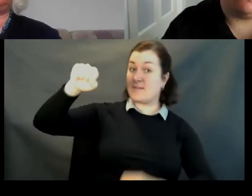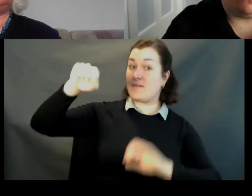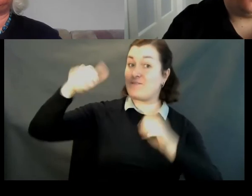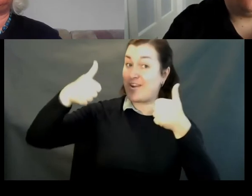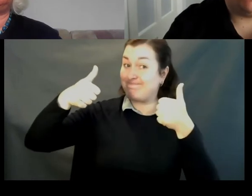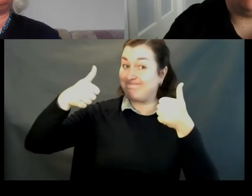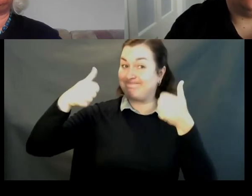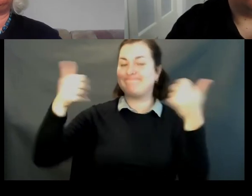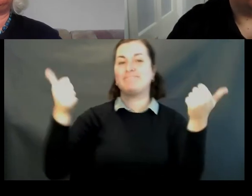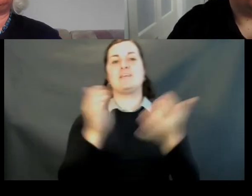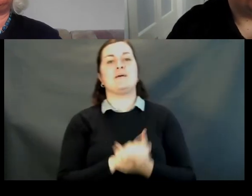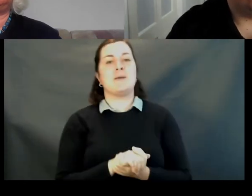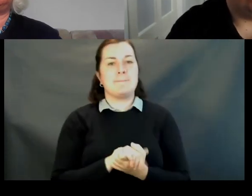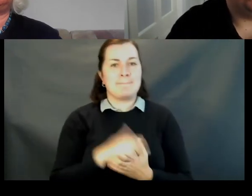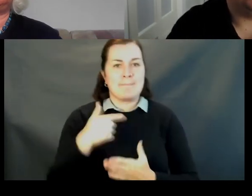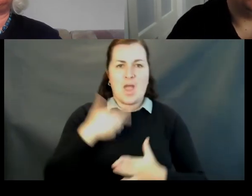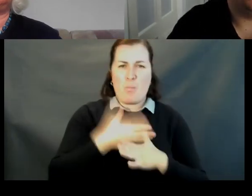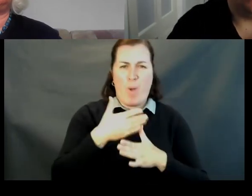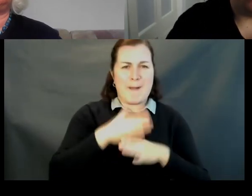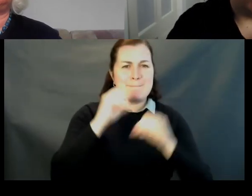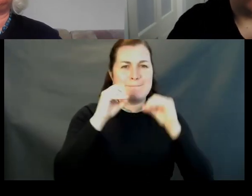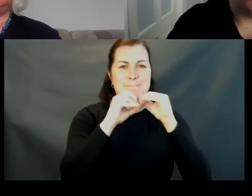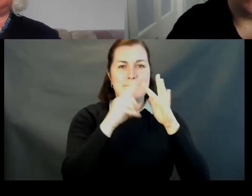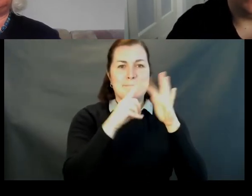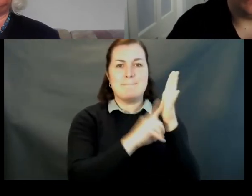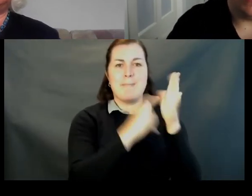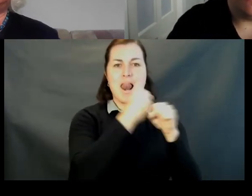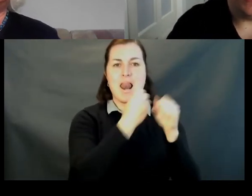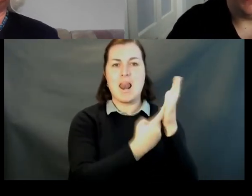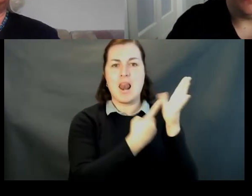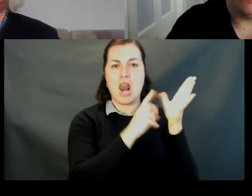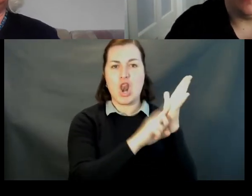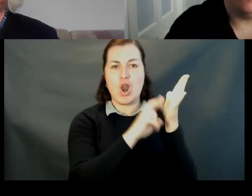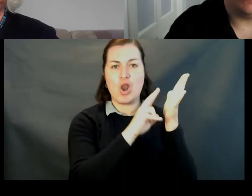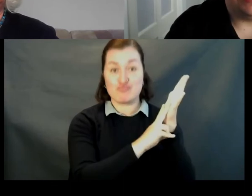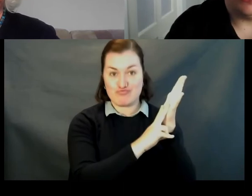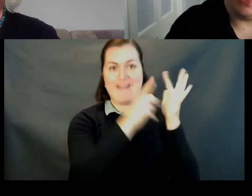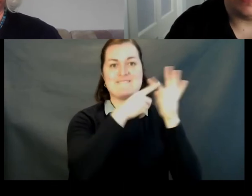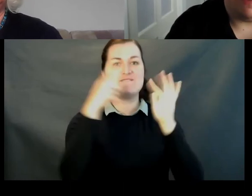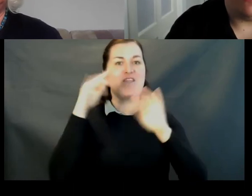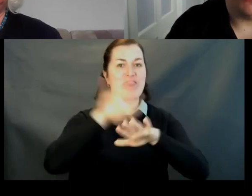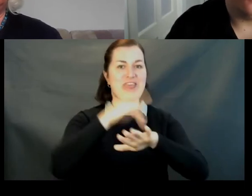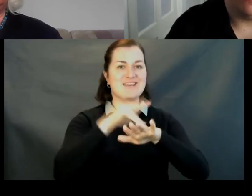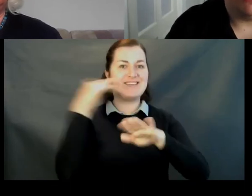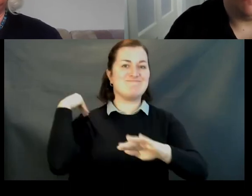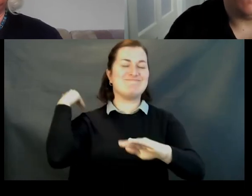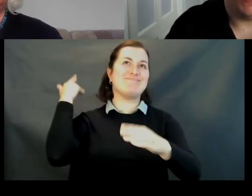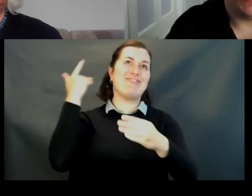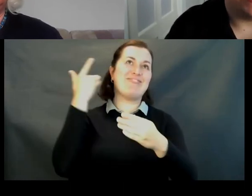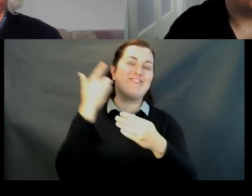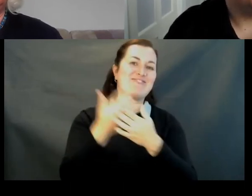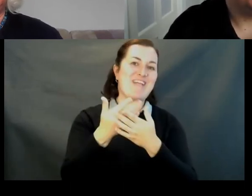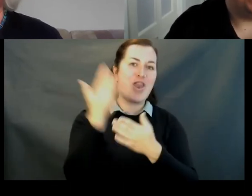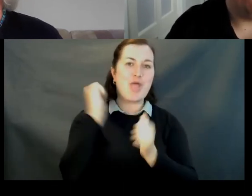So I've been working at the Belgrade since last March, when sadly we got told to close. Literally the day we got told to close was my